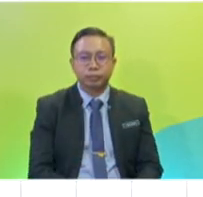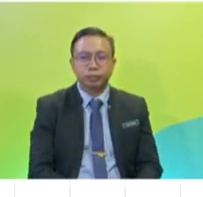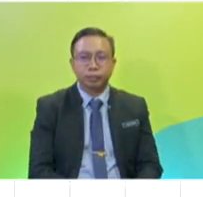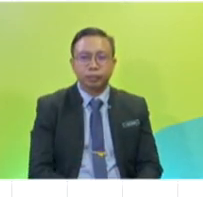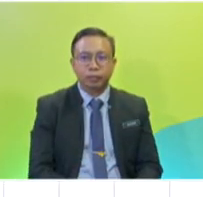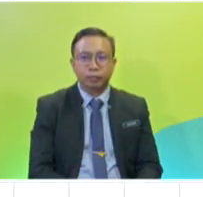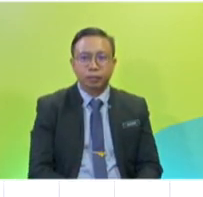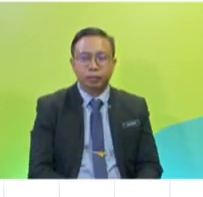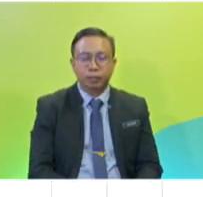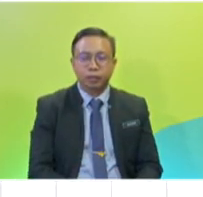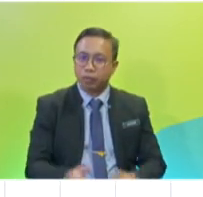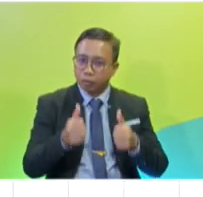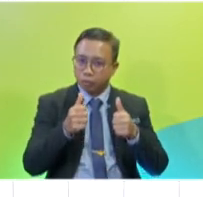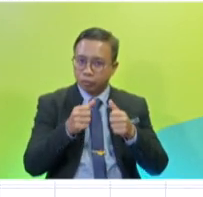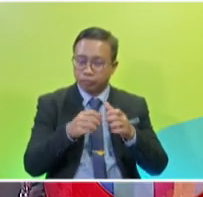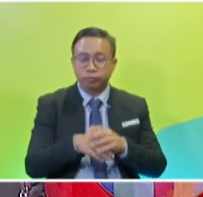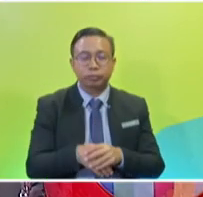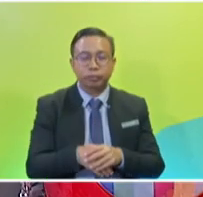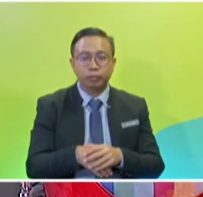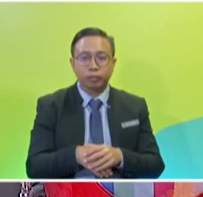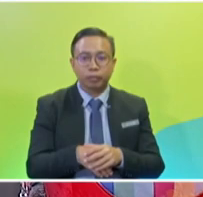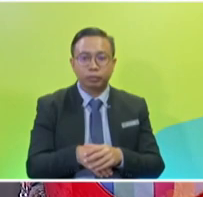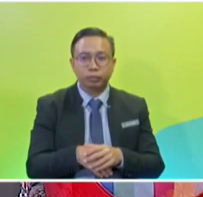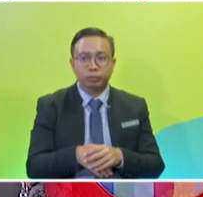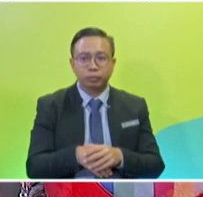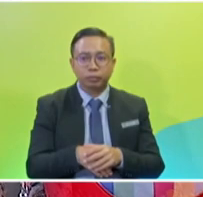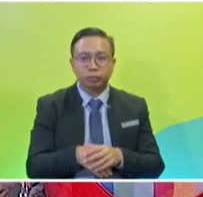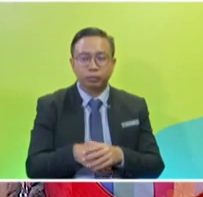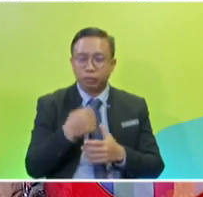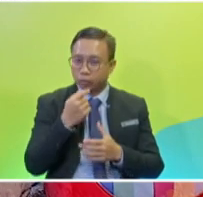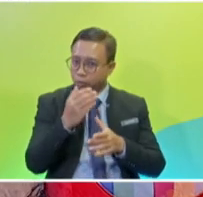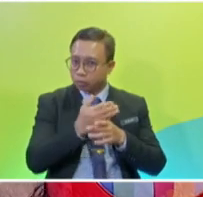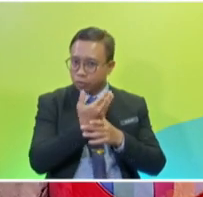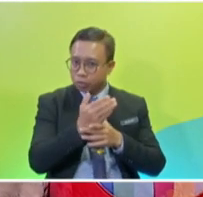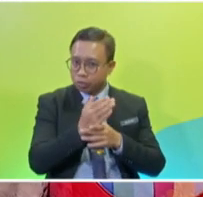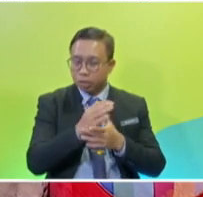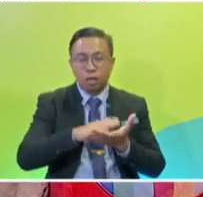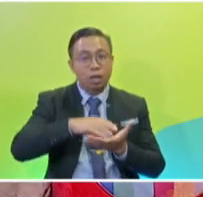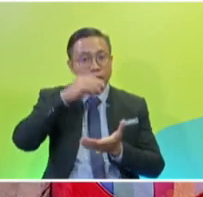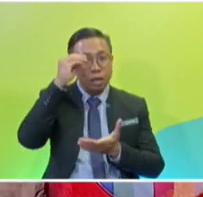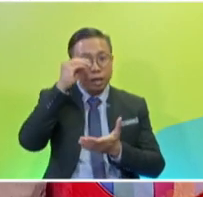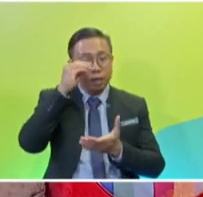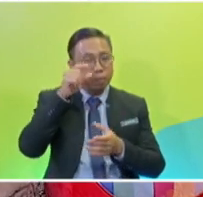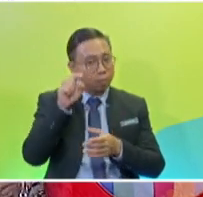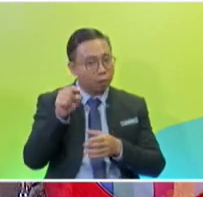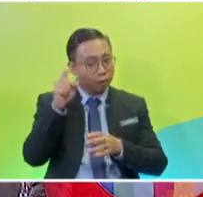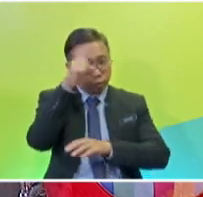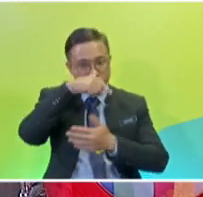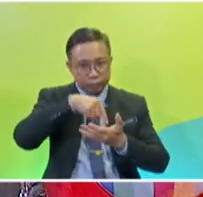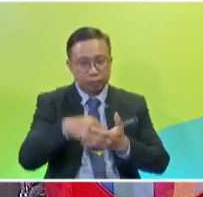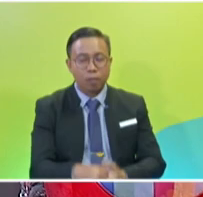make sentence. Agree, I couldn't agree more with you. Now, who wants to share your learning points of what we have done today?